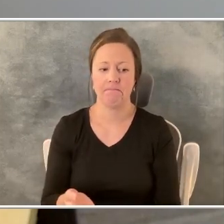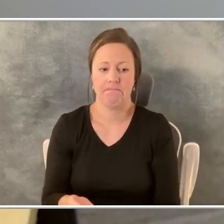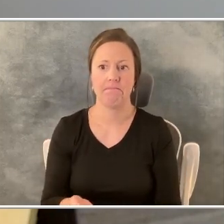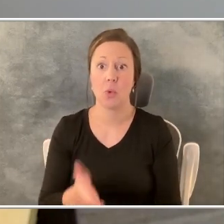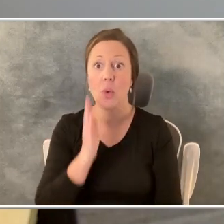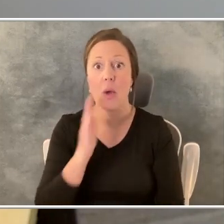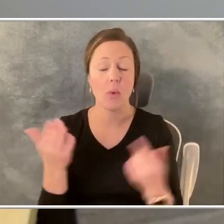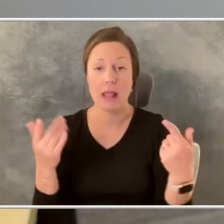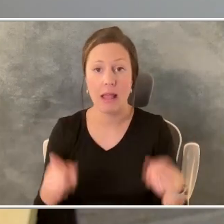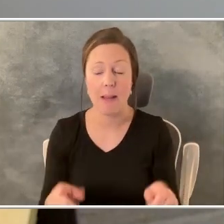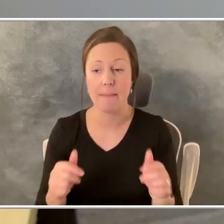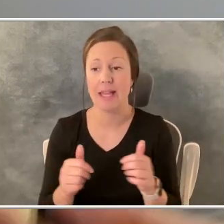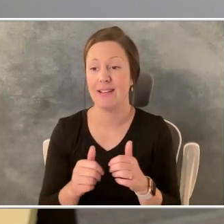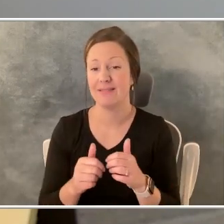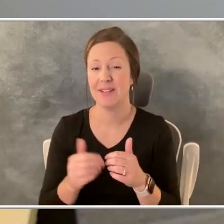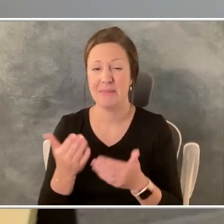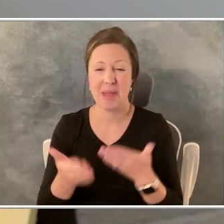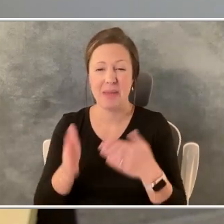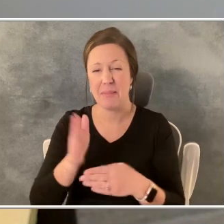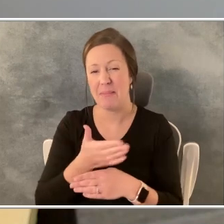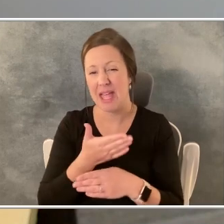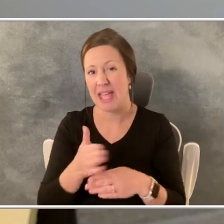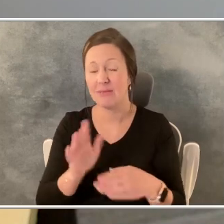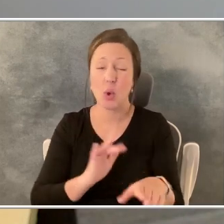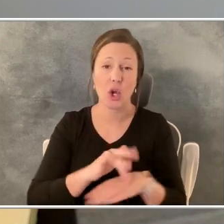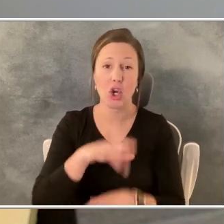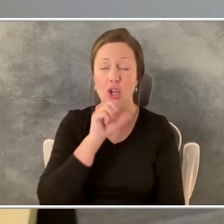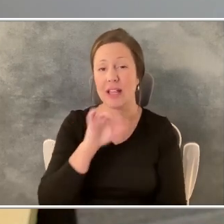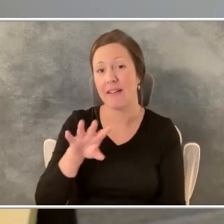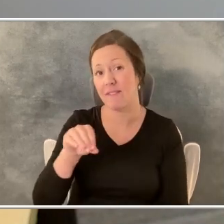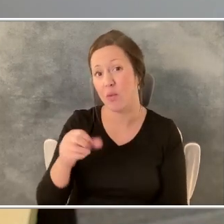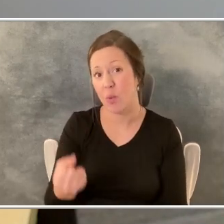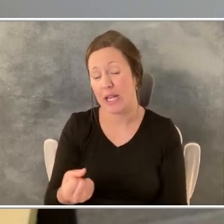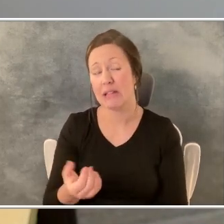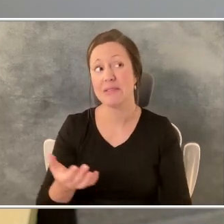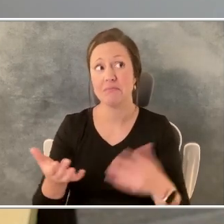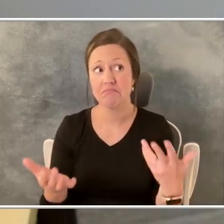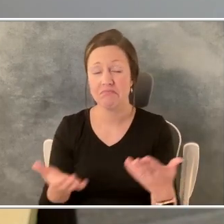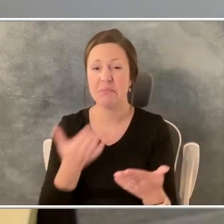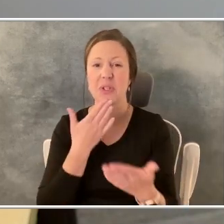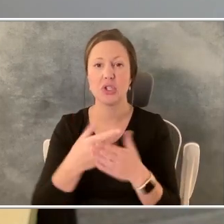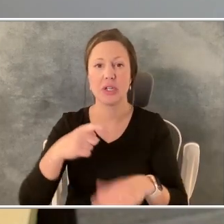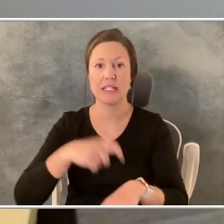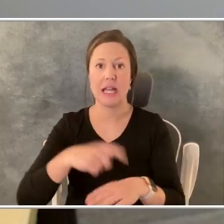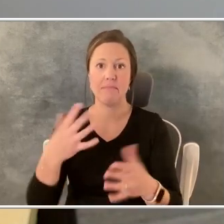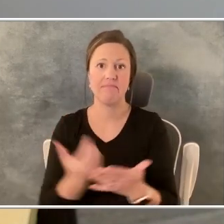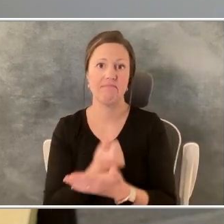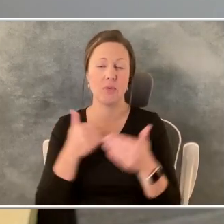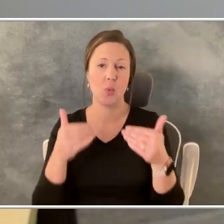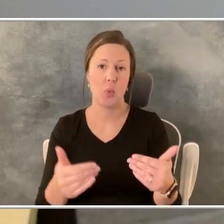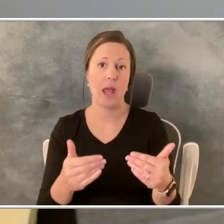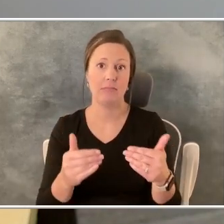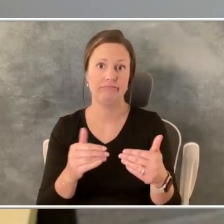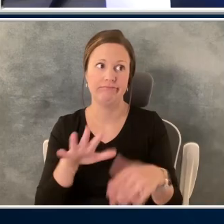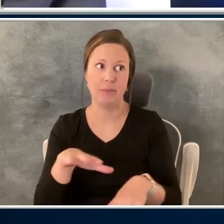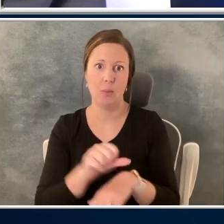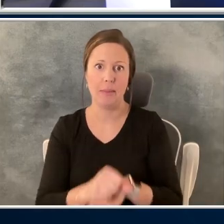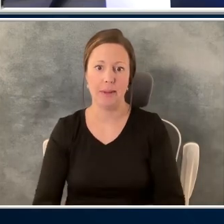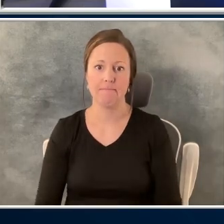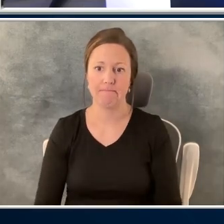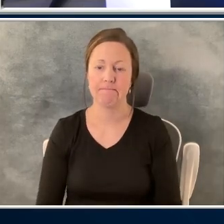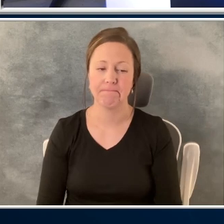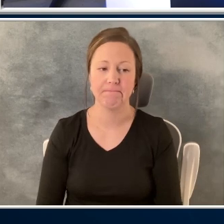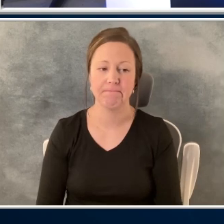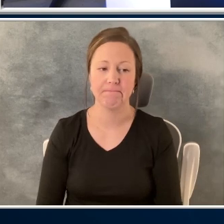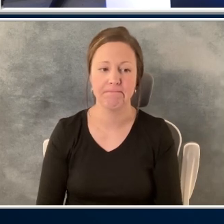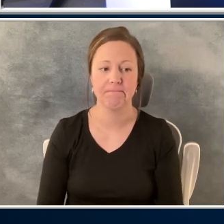happen in your mid 40s, early 40s, then I think it's a good time to come and talk about it.